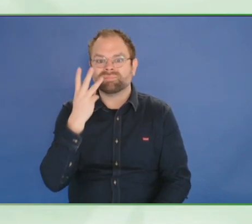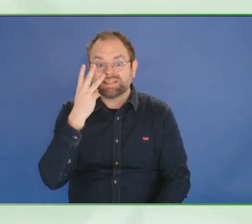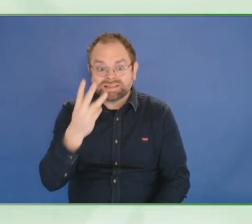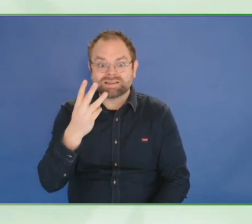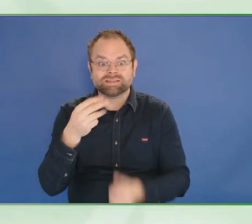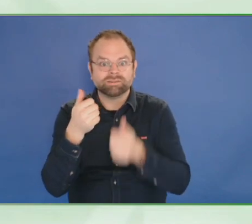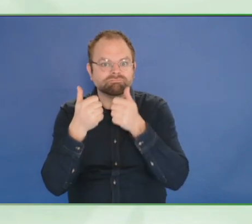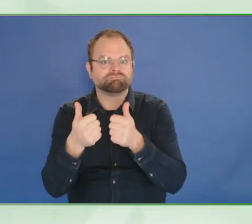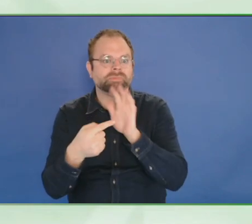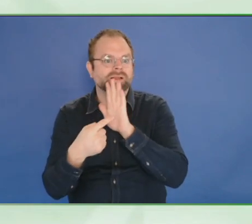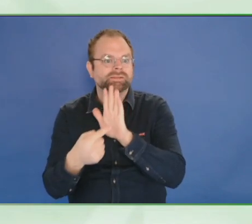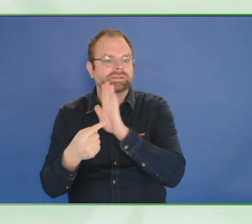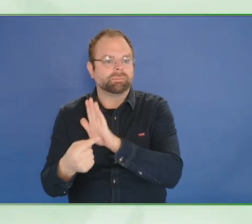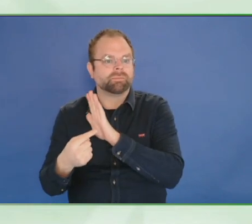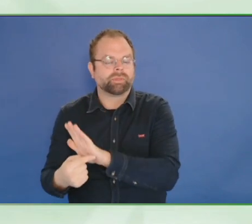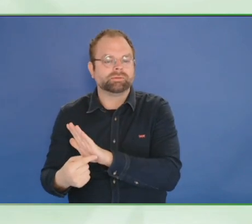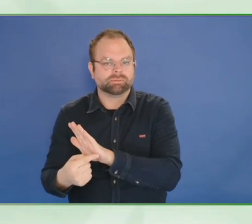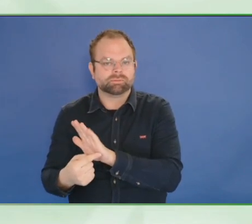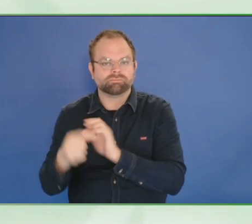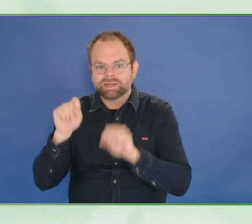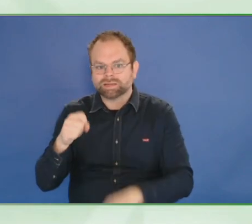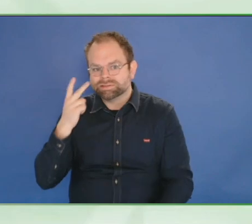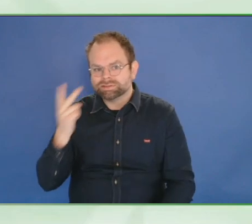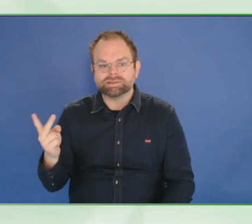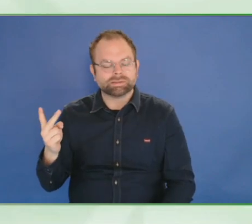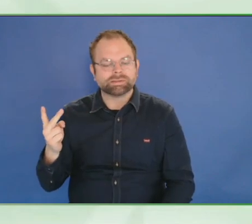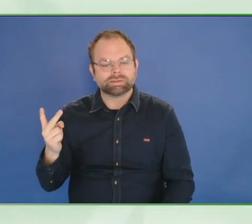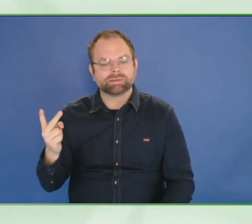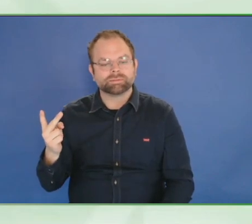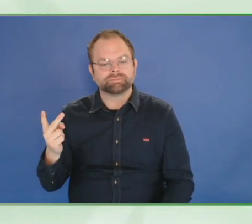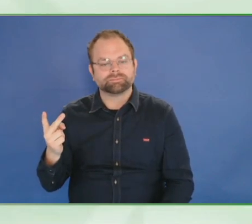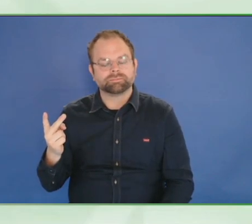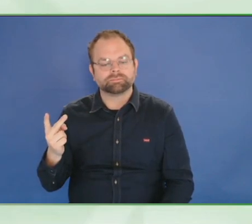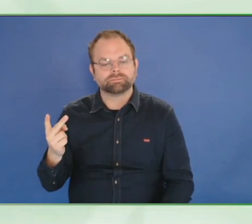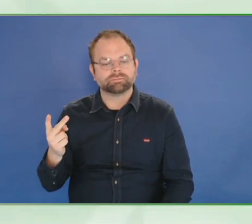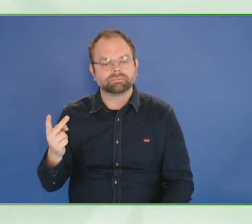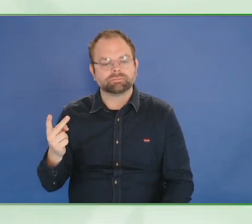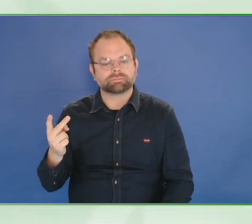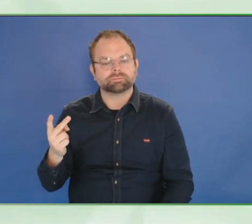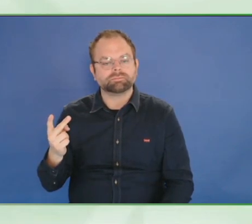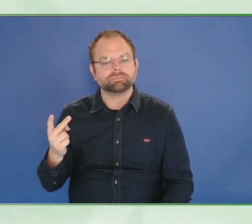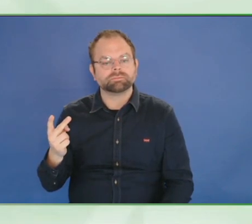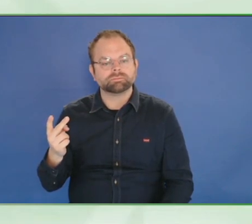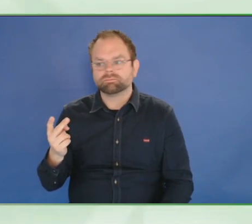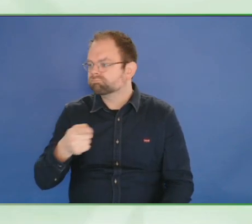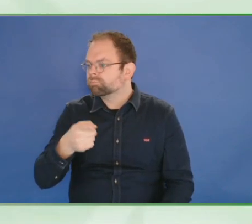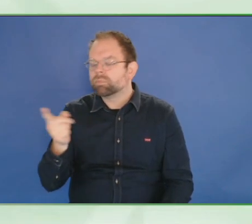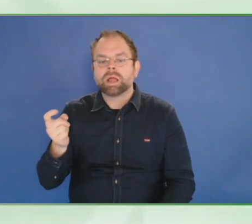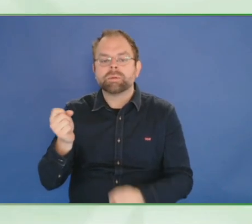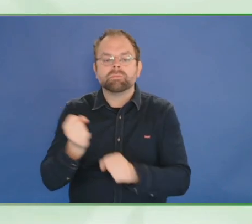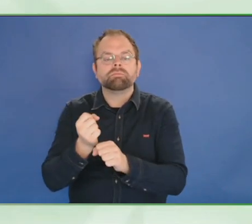being able to promote employment of people with disabilities in the